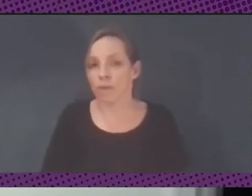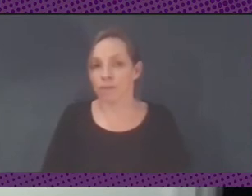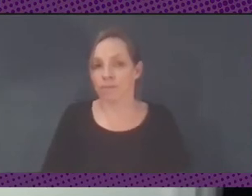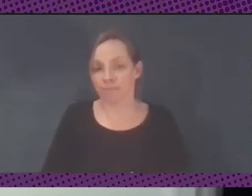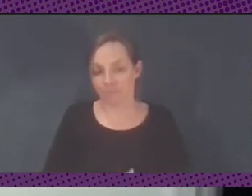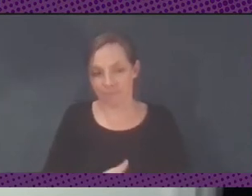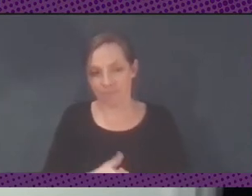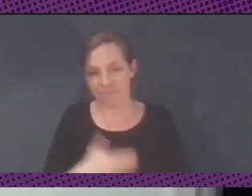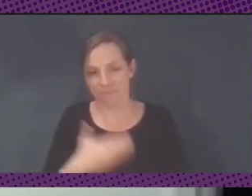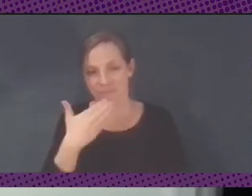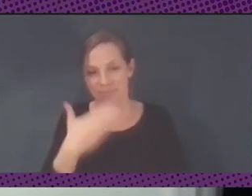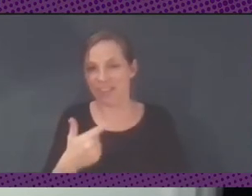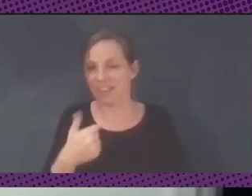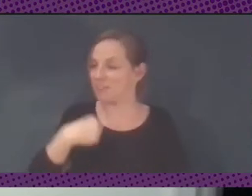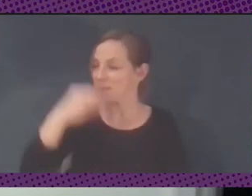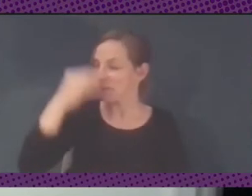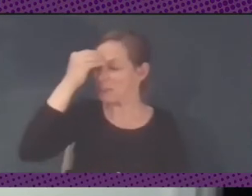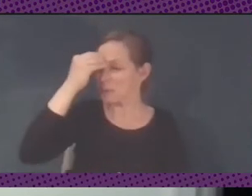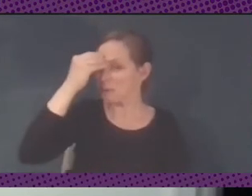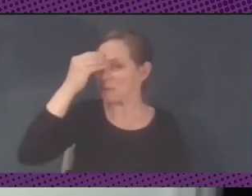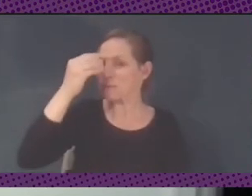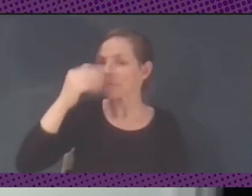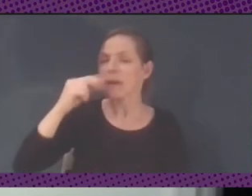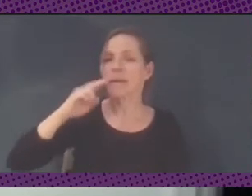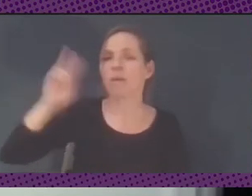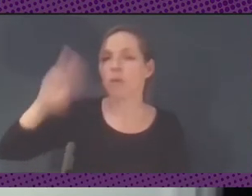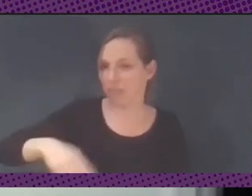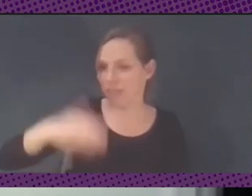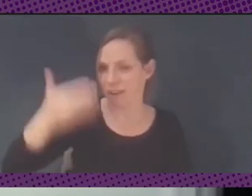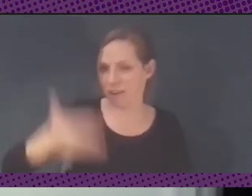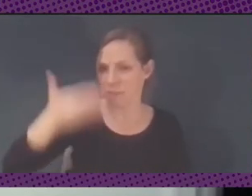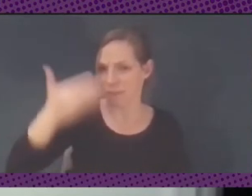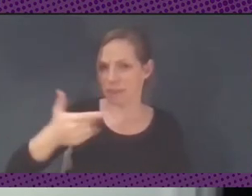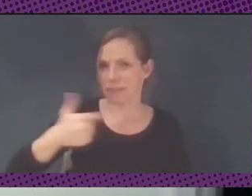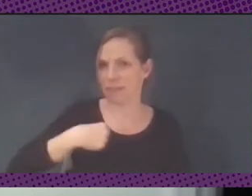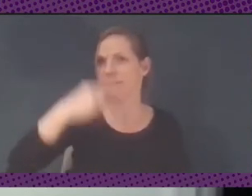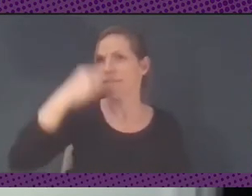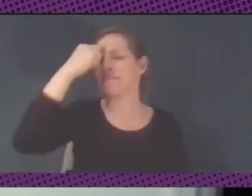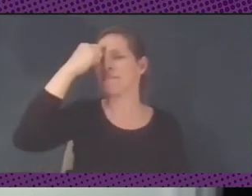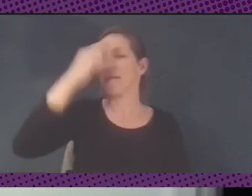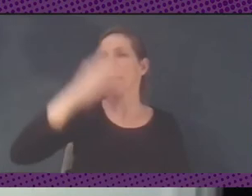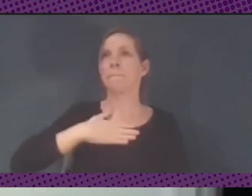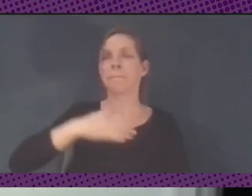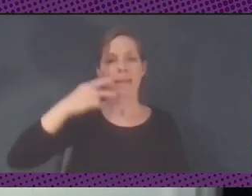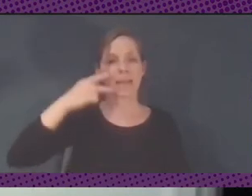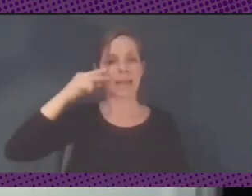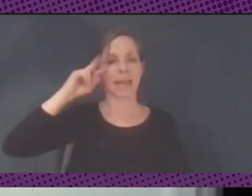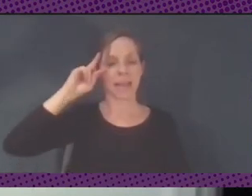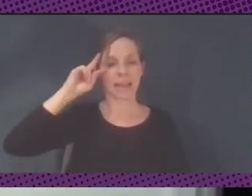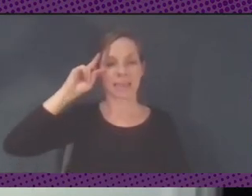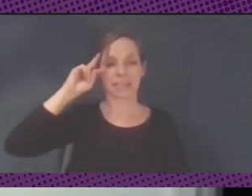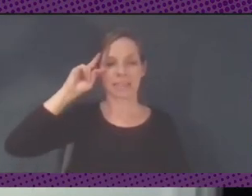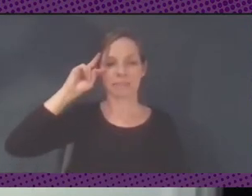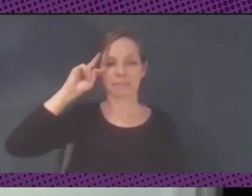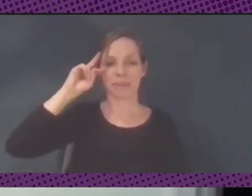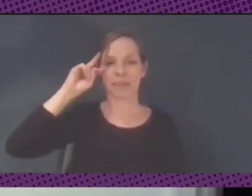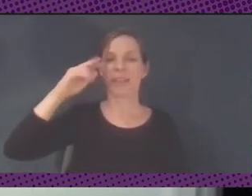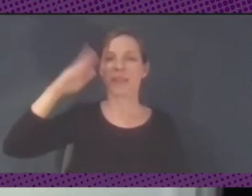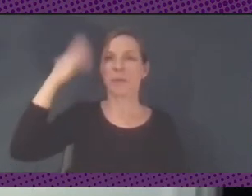recognize, and this reminds me of my experience of becoming a feminist by basically